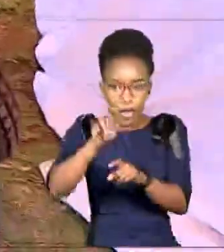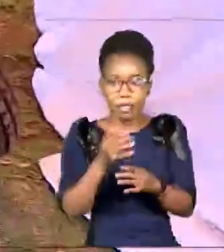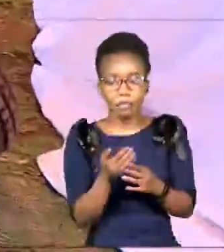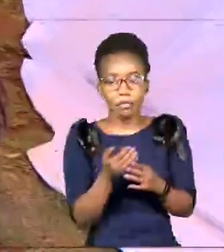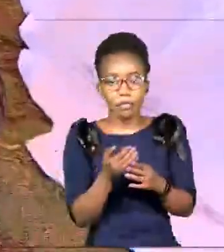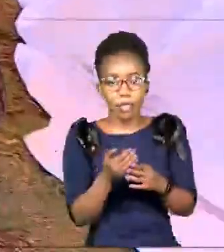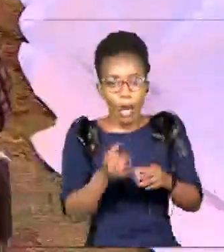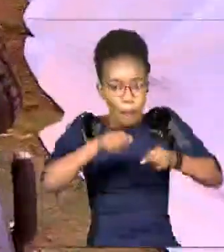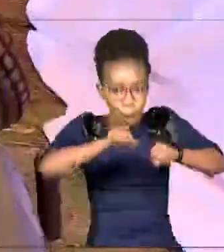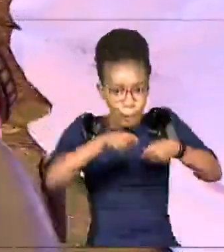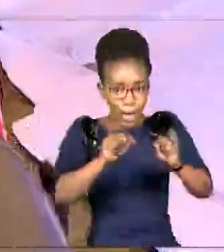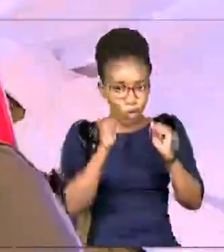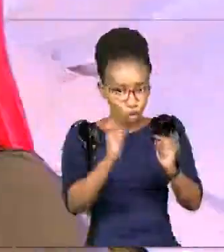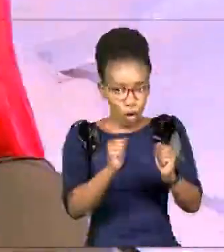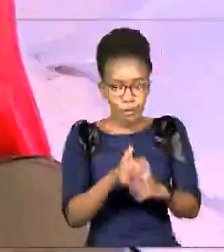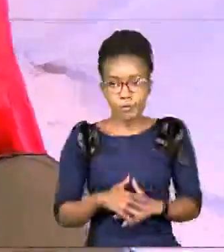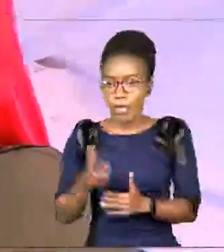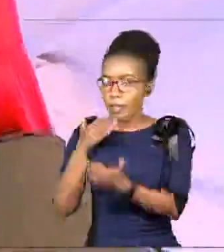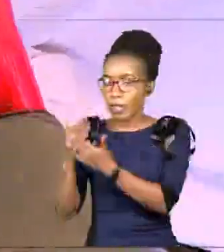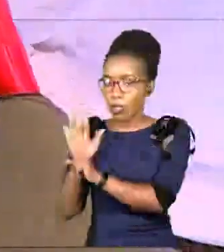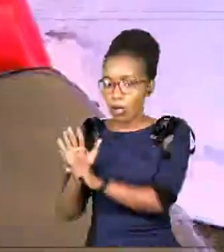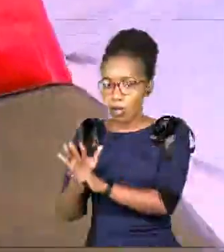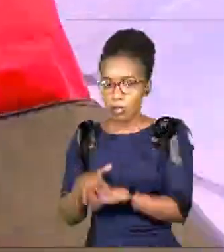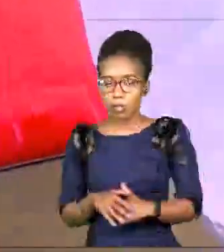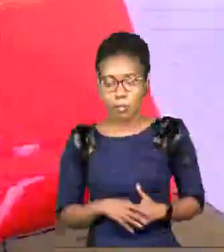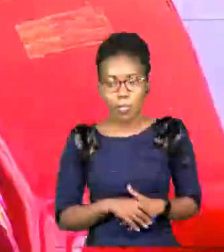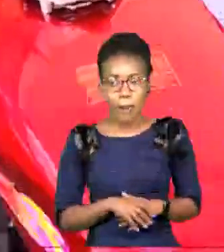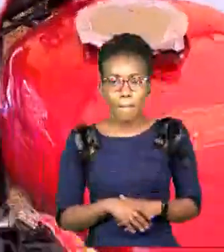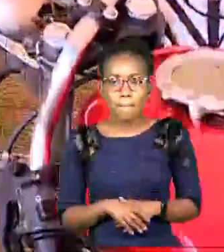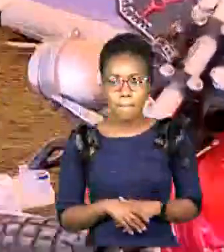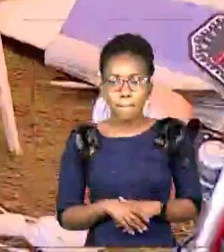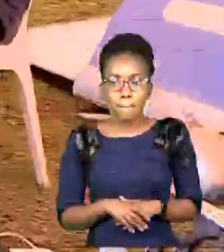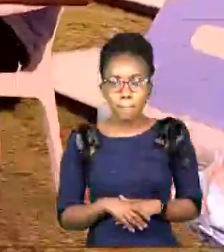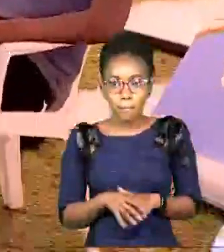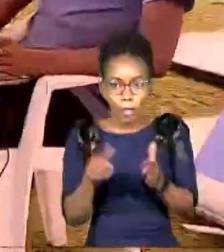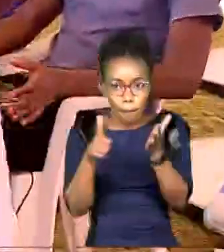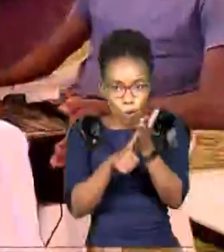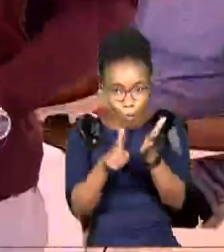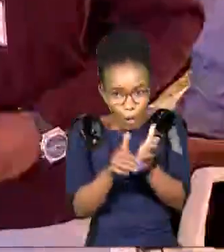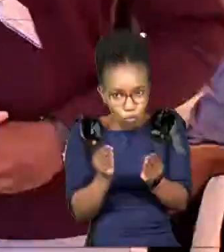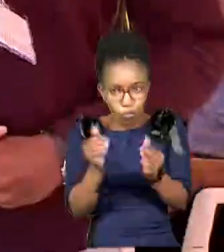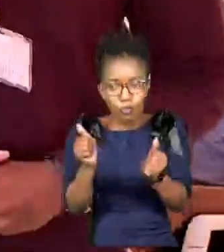bike. Okay. Yes. Beautiful. Thank you. And that is quite a problem-solving